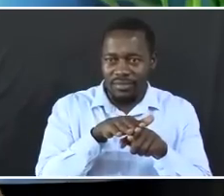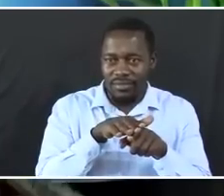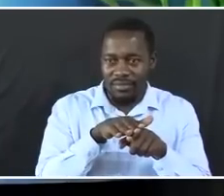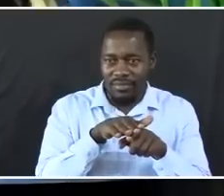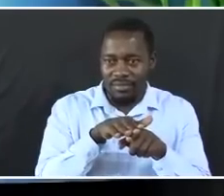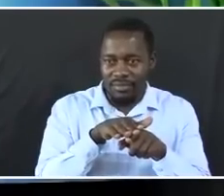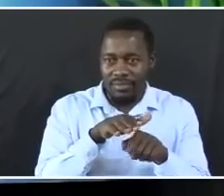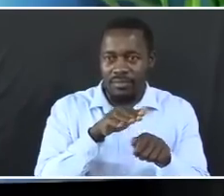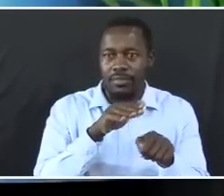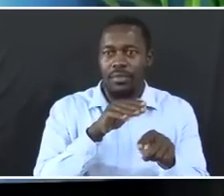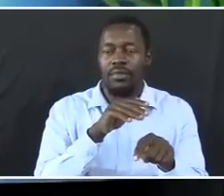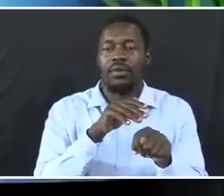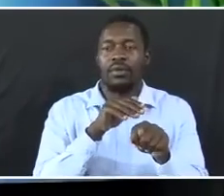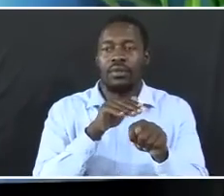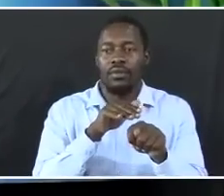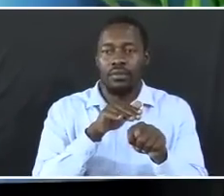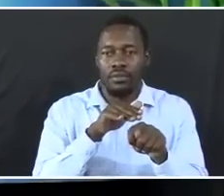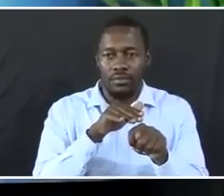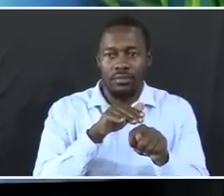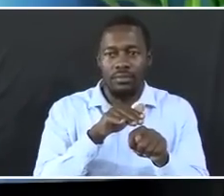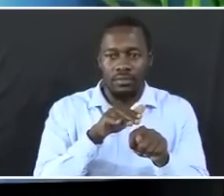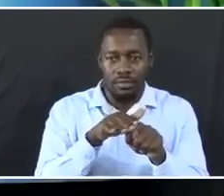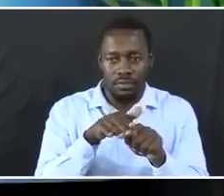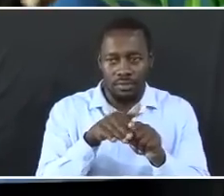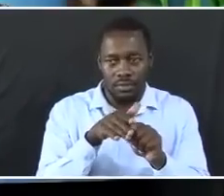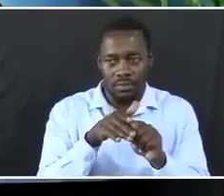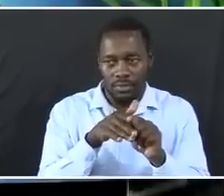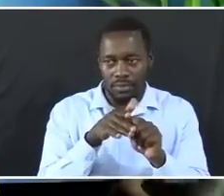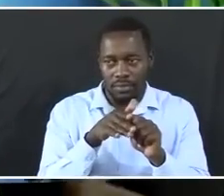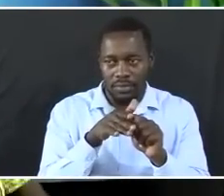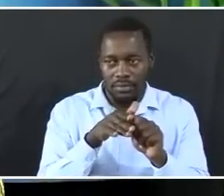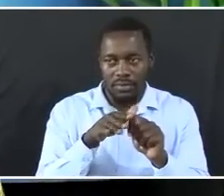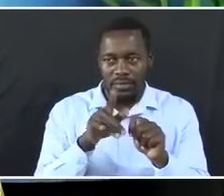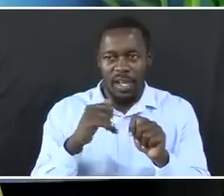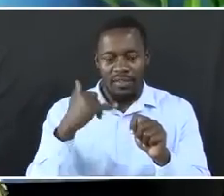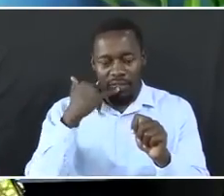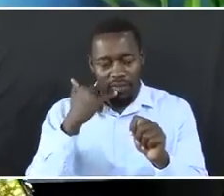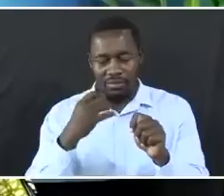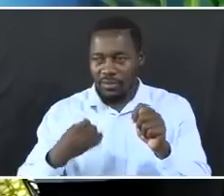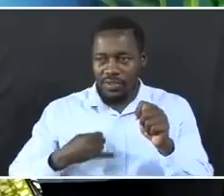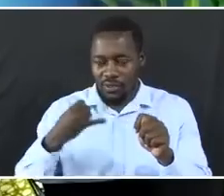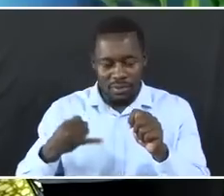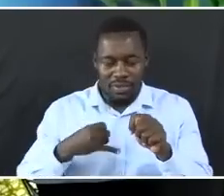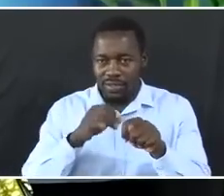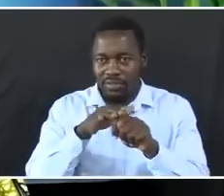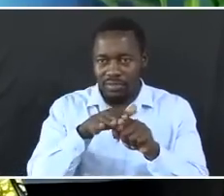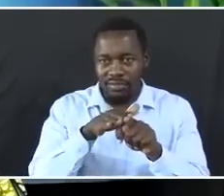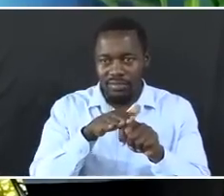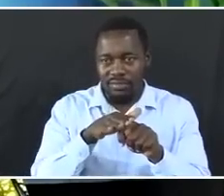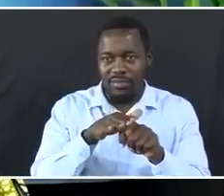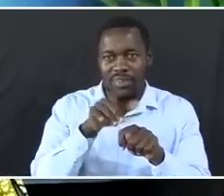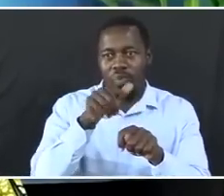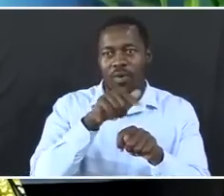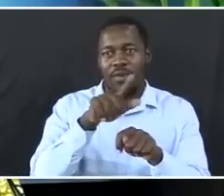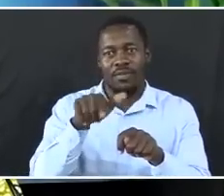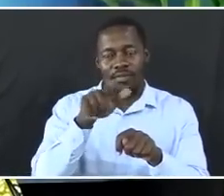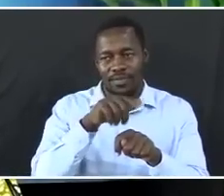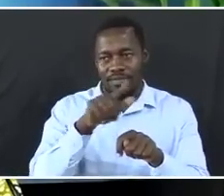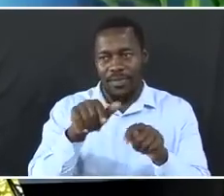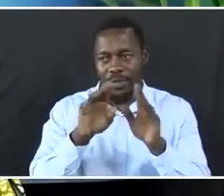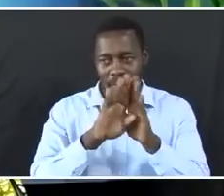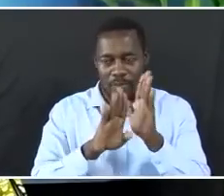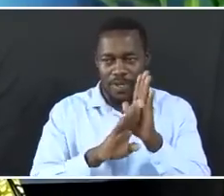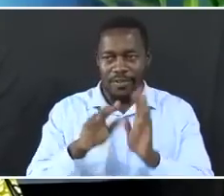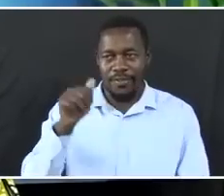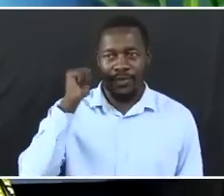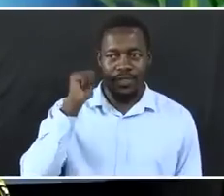He's speaking to a people he has already taught in chapter 9, if I'm not wrong. Chapter 9 or